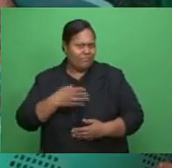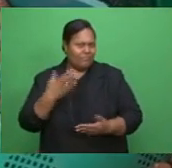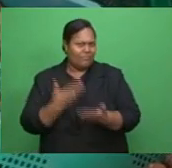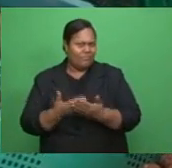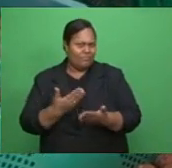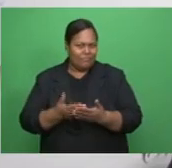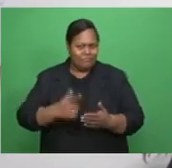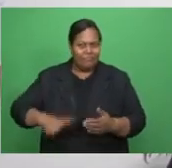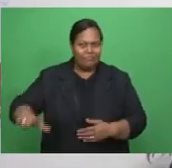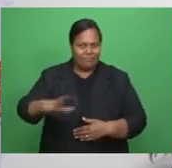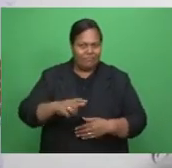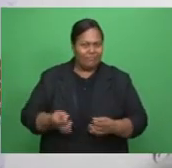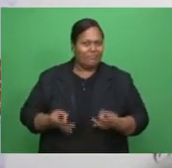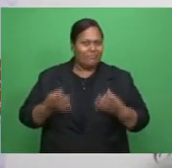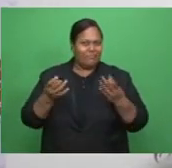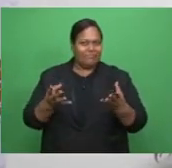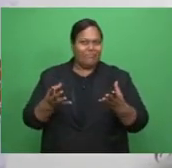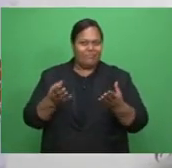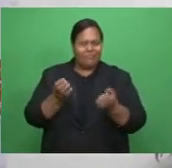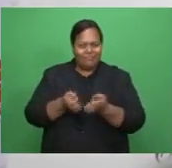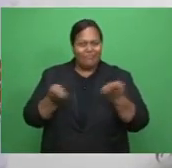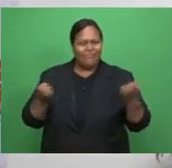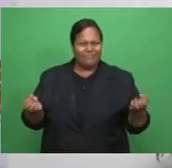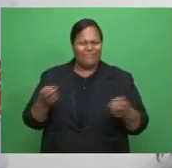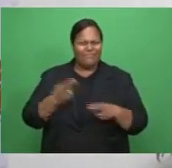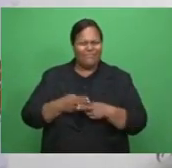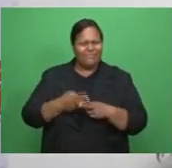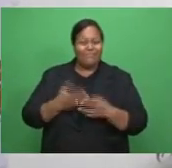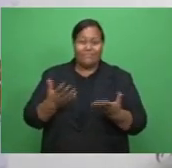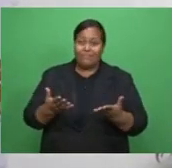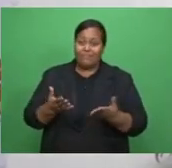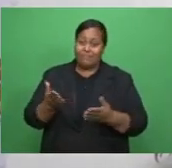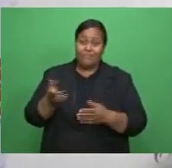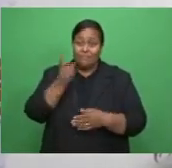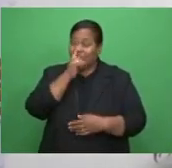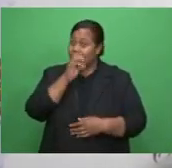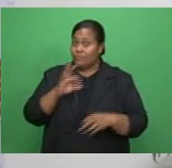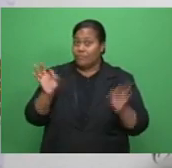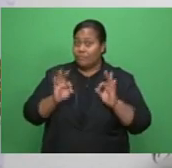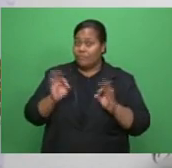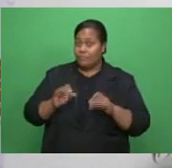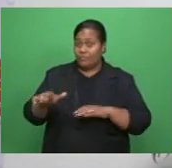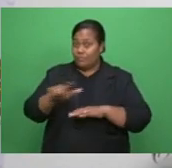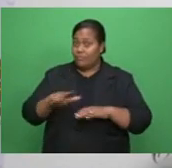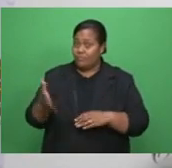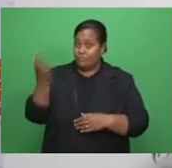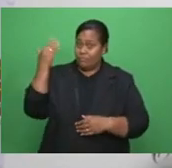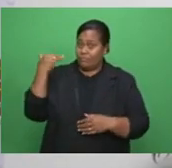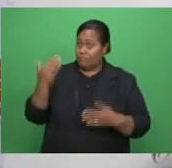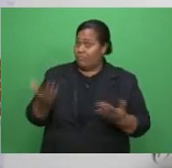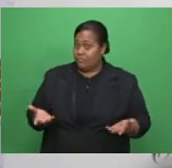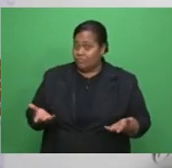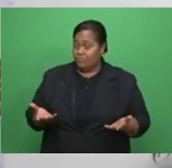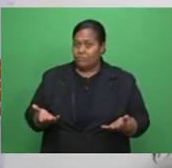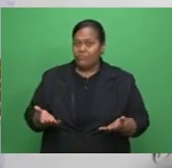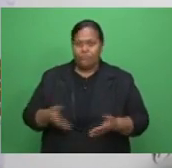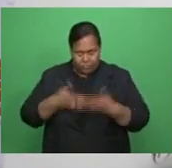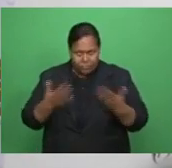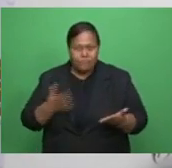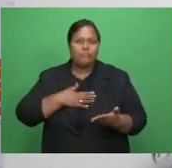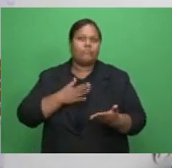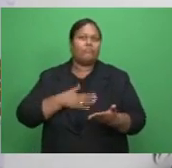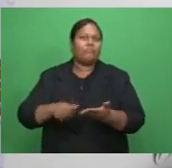material. People, who don't have land, they want to acquire land for agricultural purposes. People actually who have land, which historically wasn't used